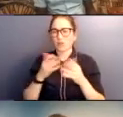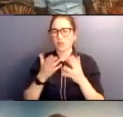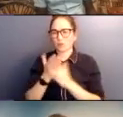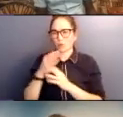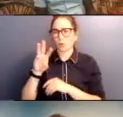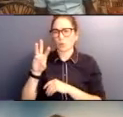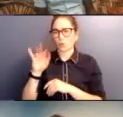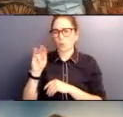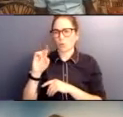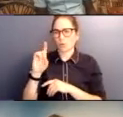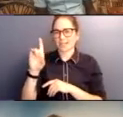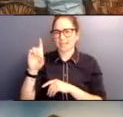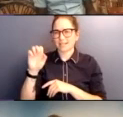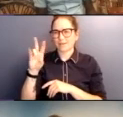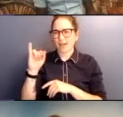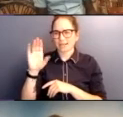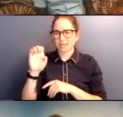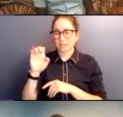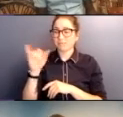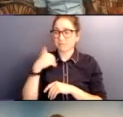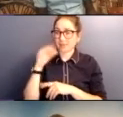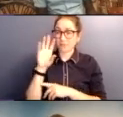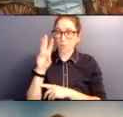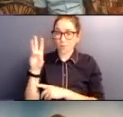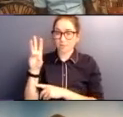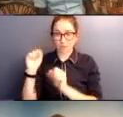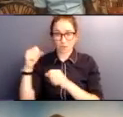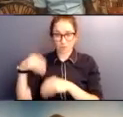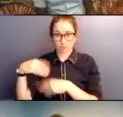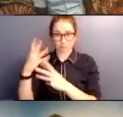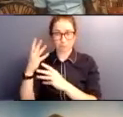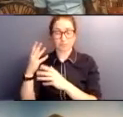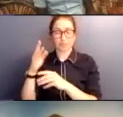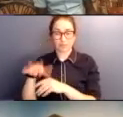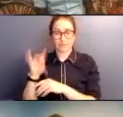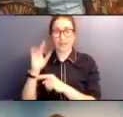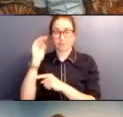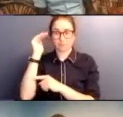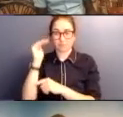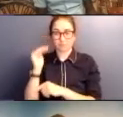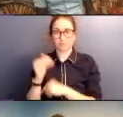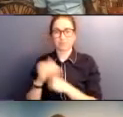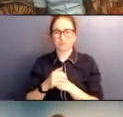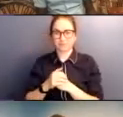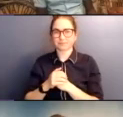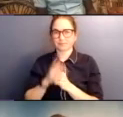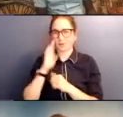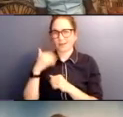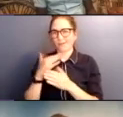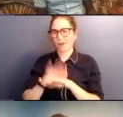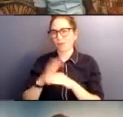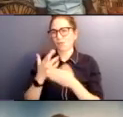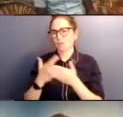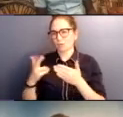device. And we have the websites where you can find these adaptive instruments and tools, and they're listed for you on our resources